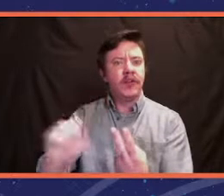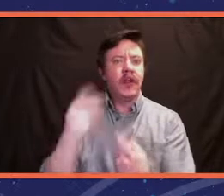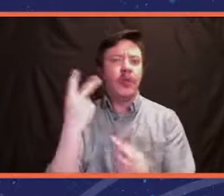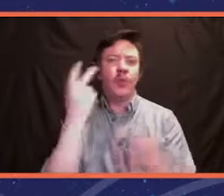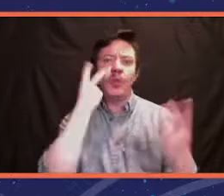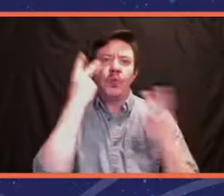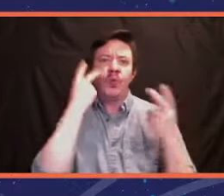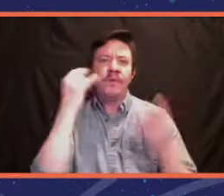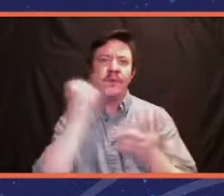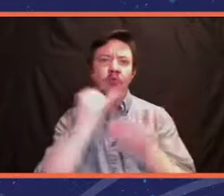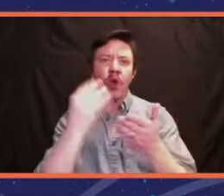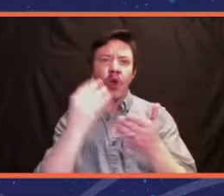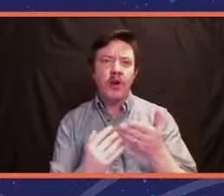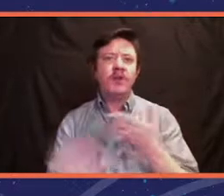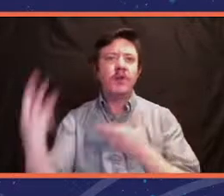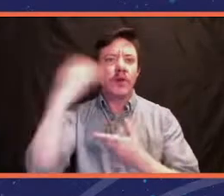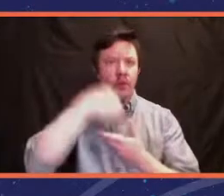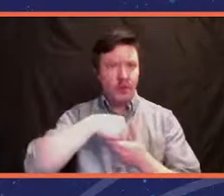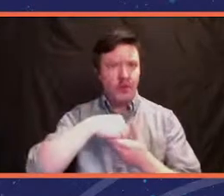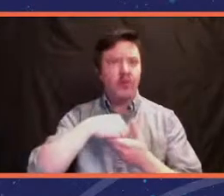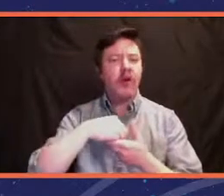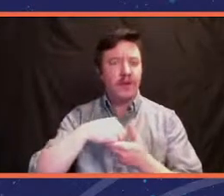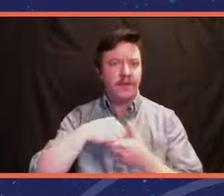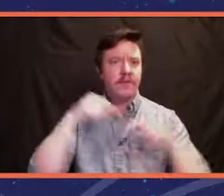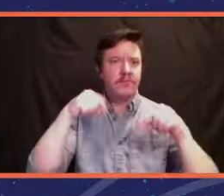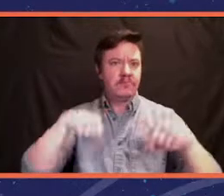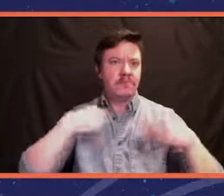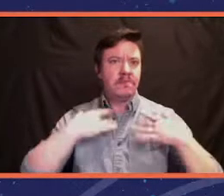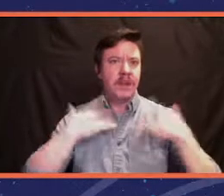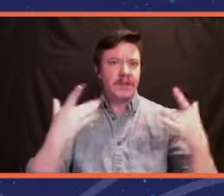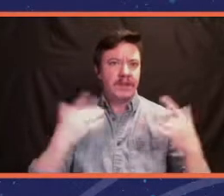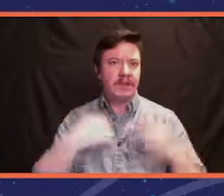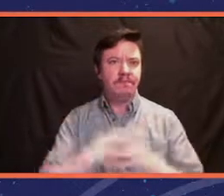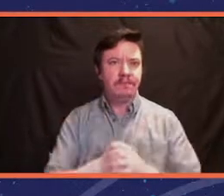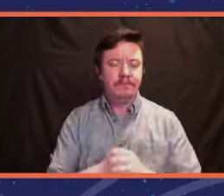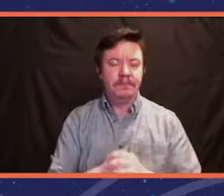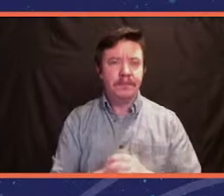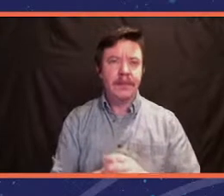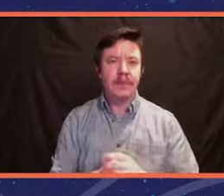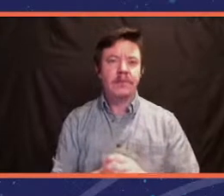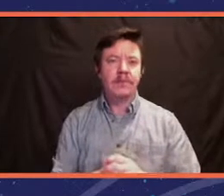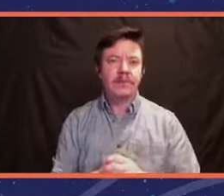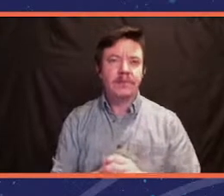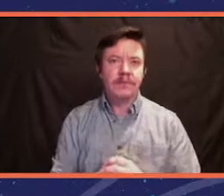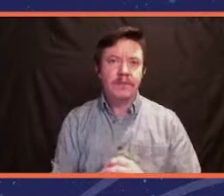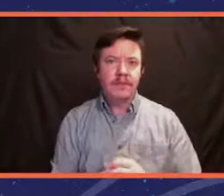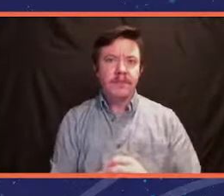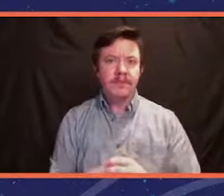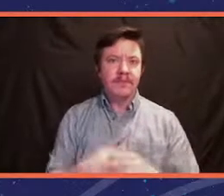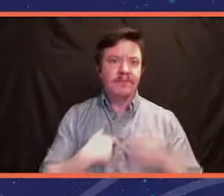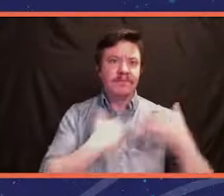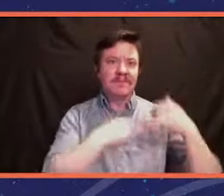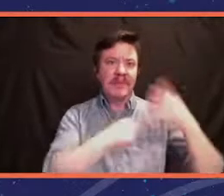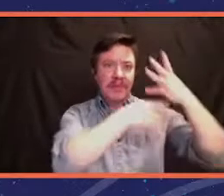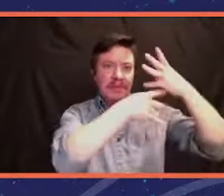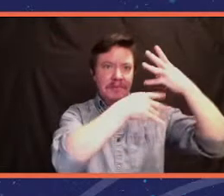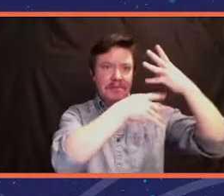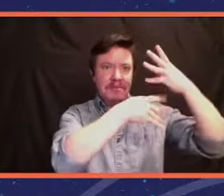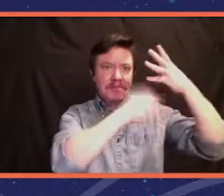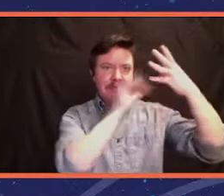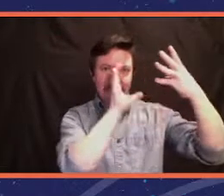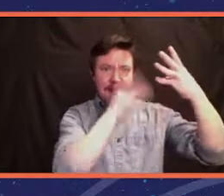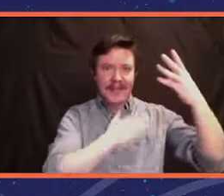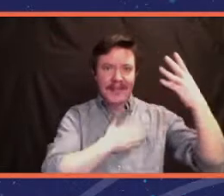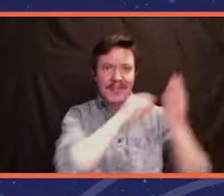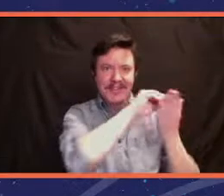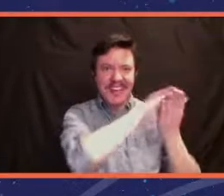were a part of Creative Wildfire. I'm still like scrolling, trying to find my notes here. But I'm excited to